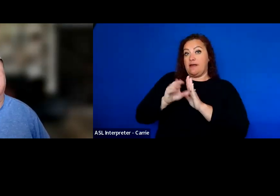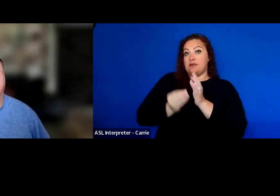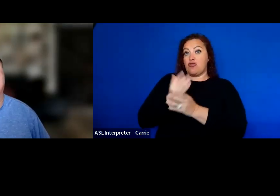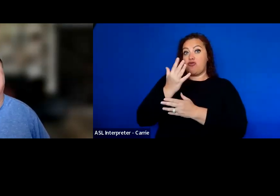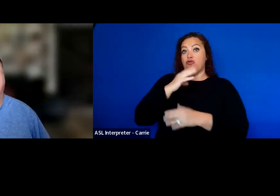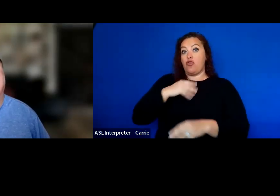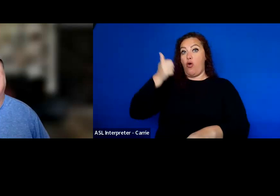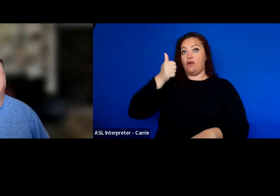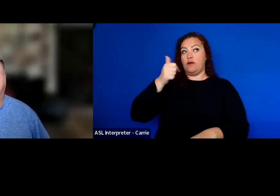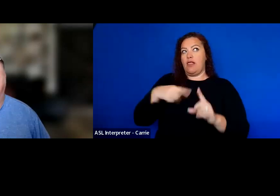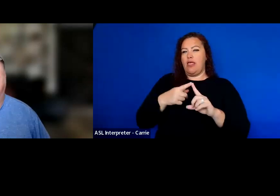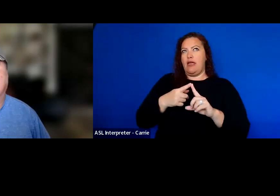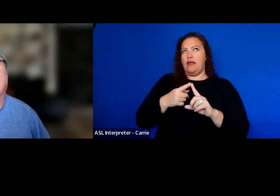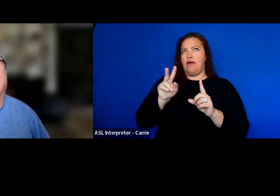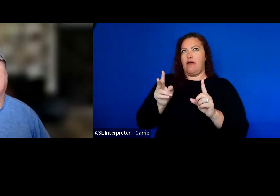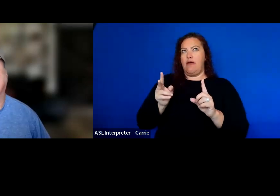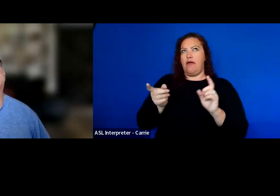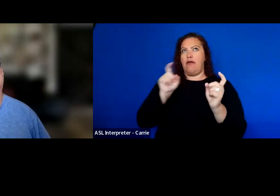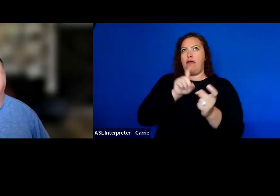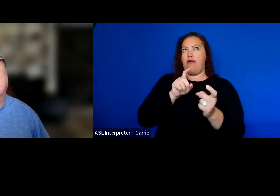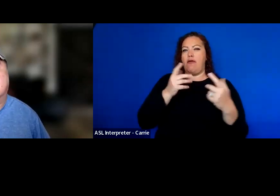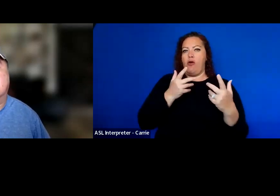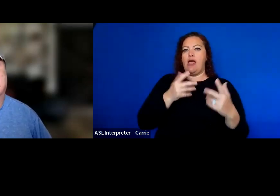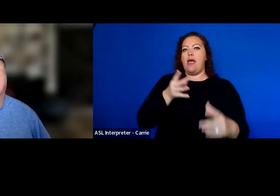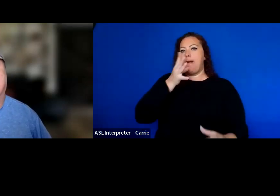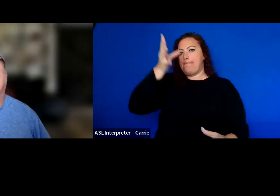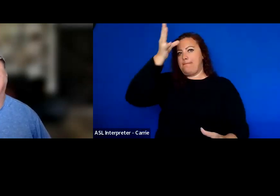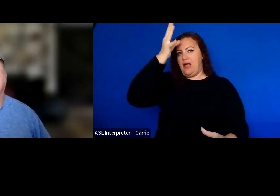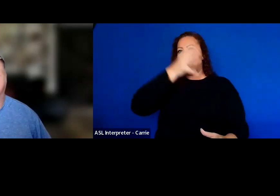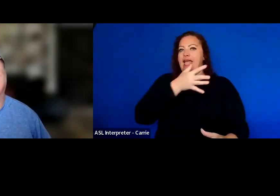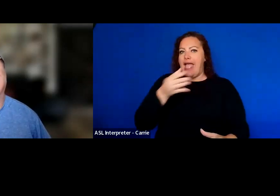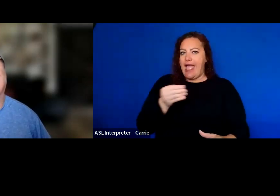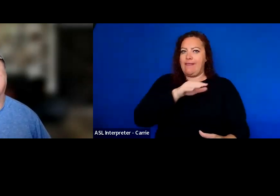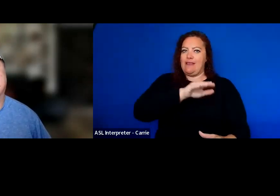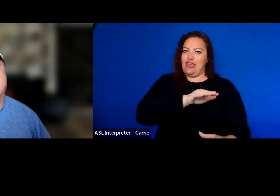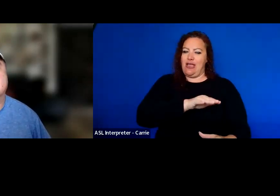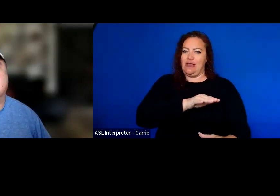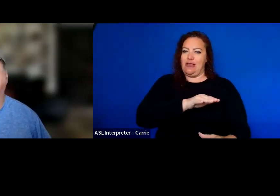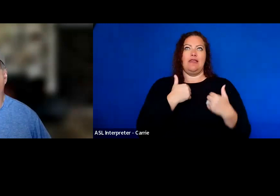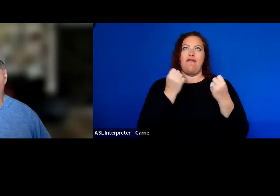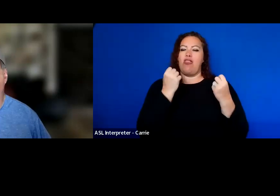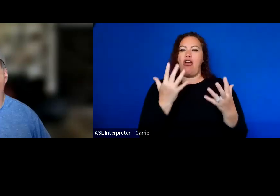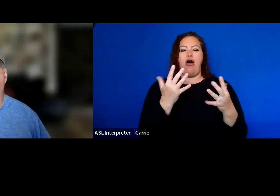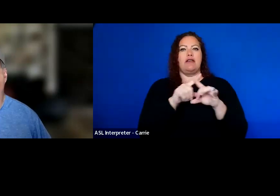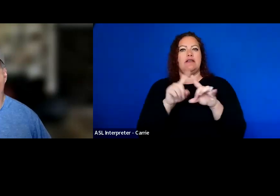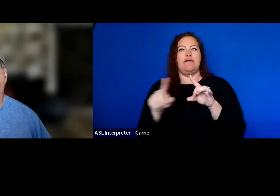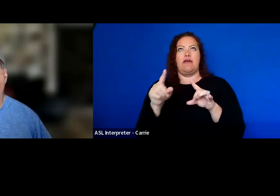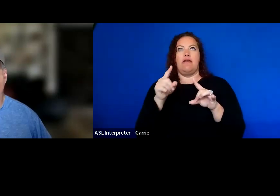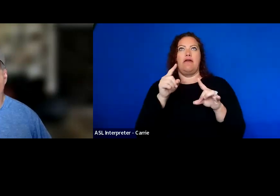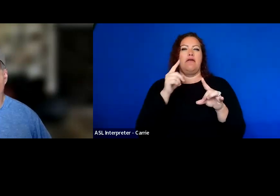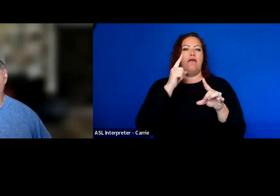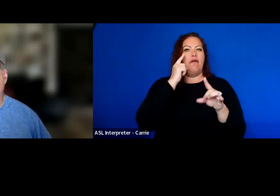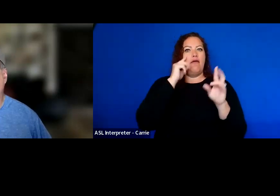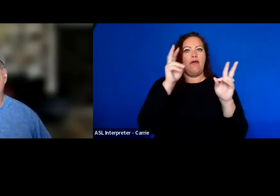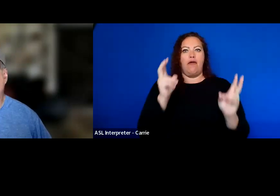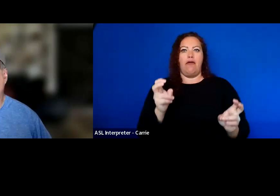shift becomes parent and the child. So there's a lot of different things to think about when you're talking about mental health.